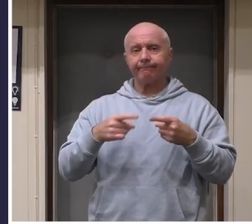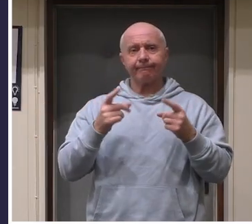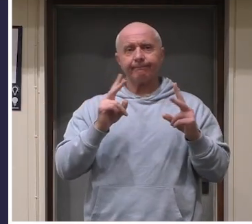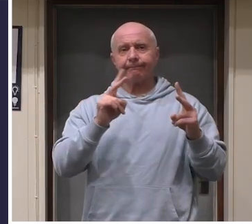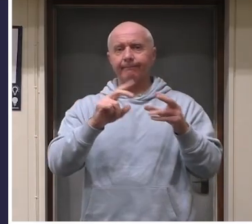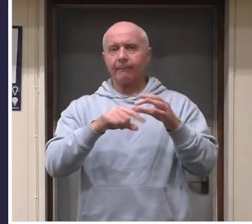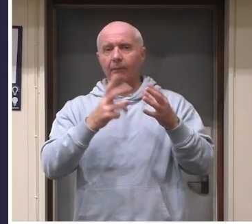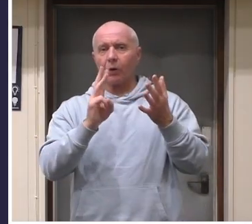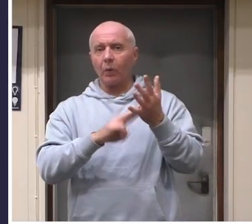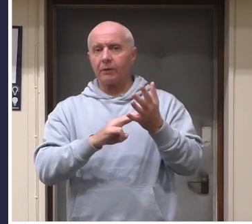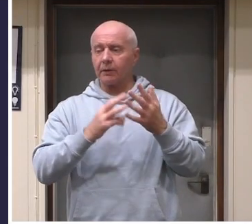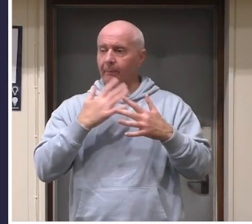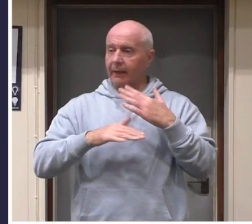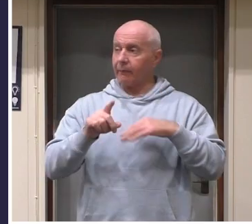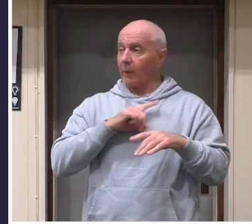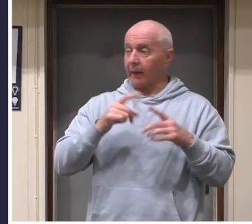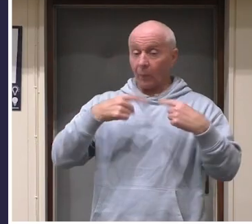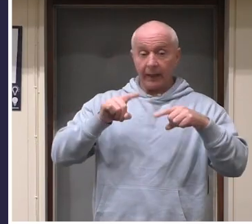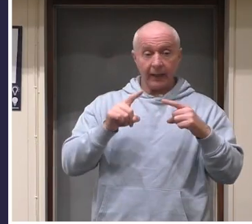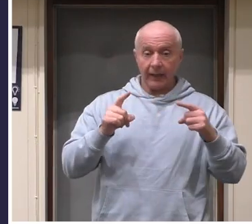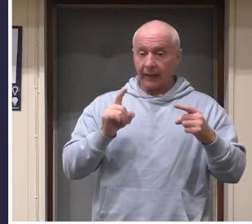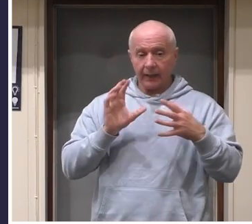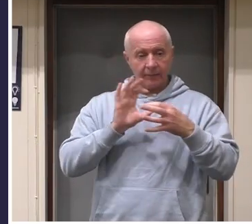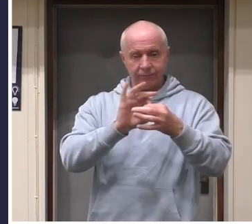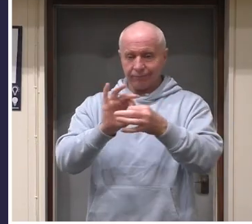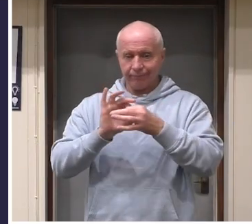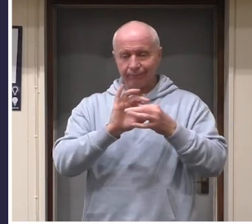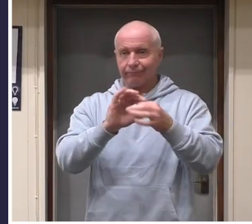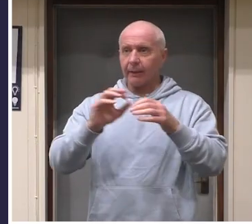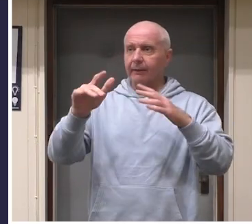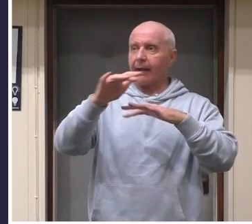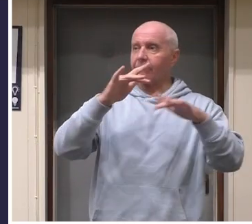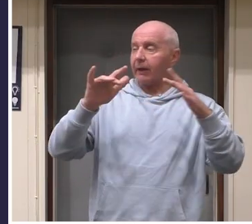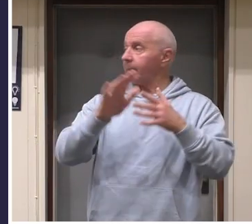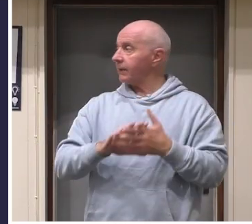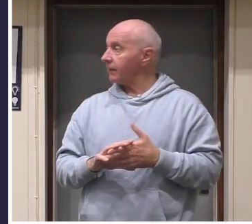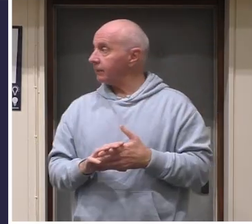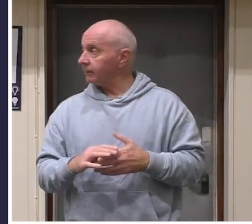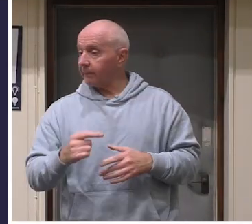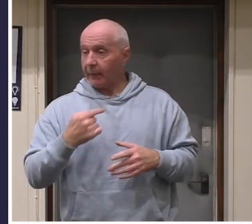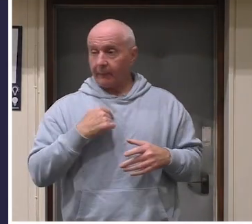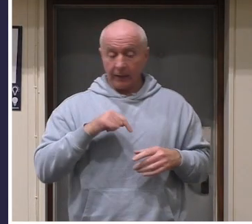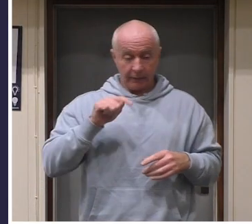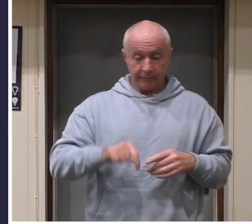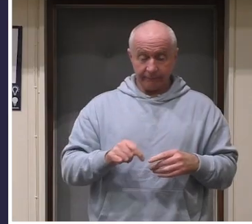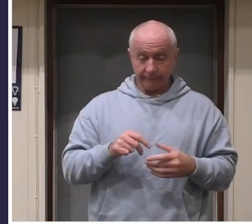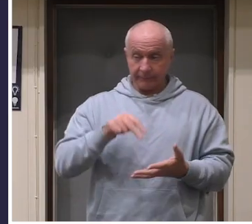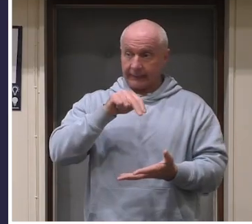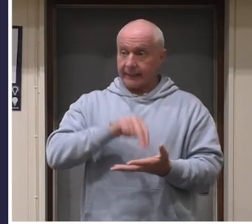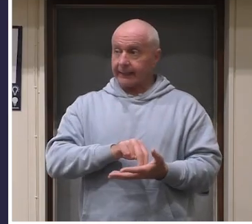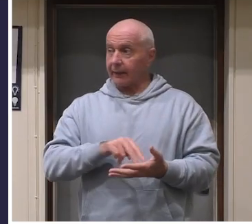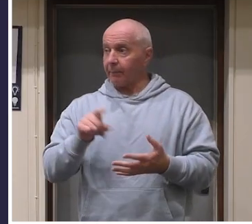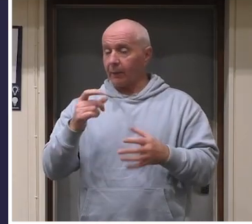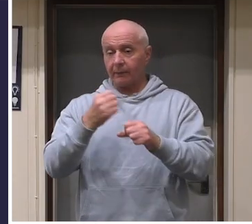is because we interact with the environment all the time. I might think I'm standing still right now, but I'm actually getting hit by